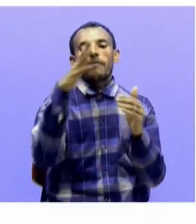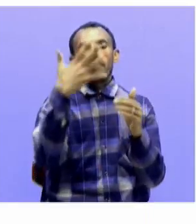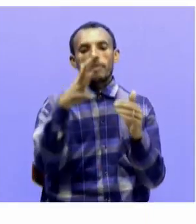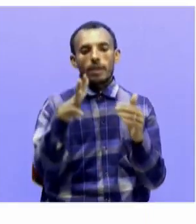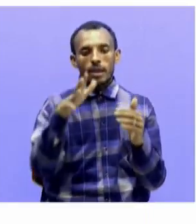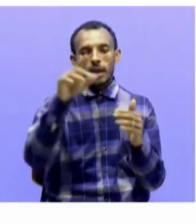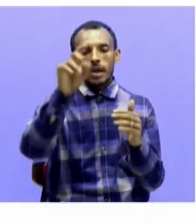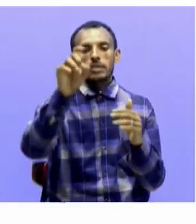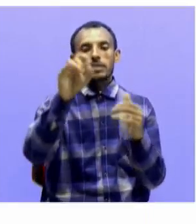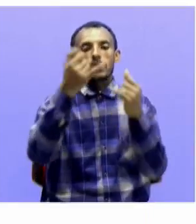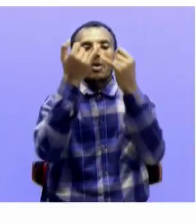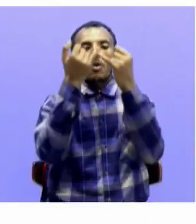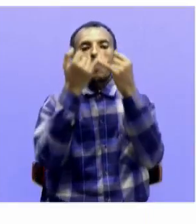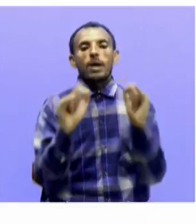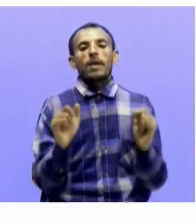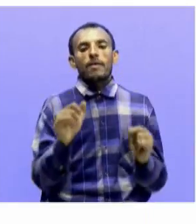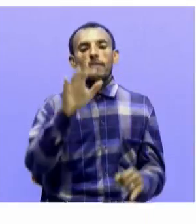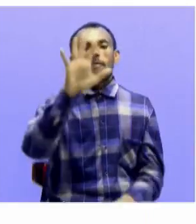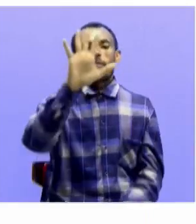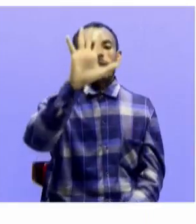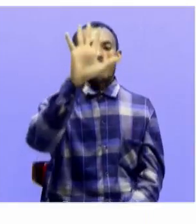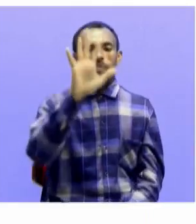15x over 5.